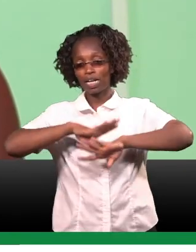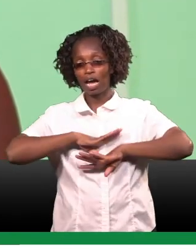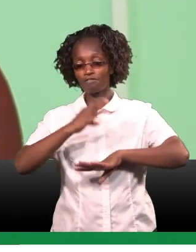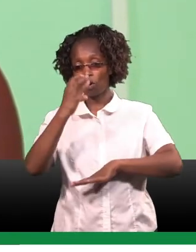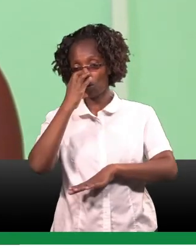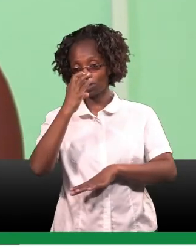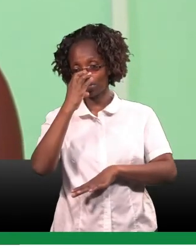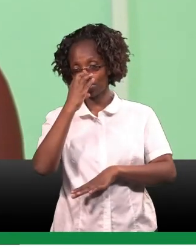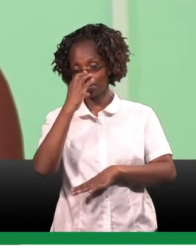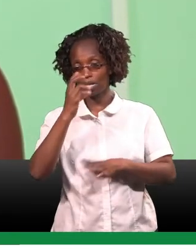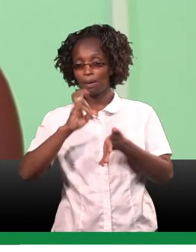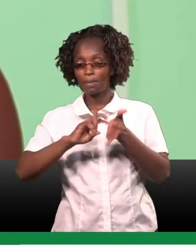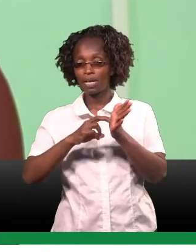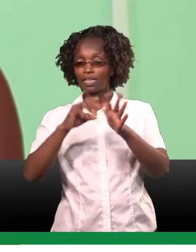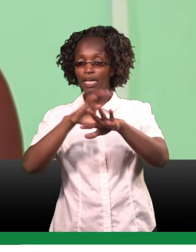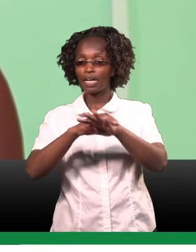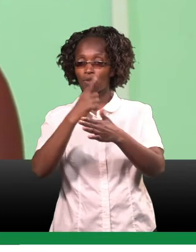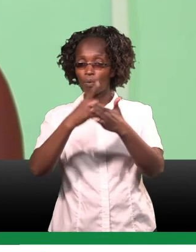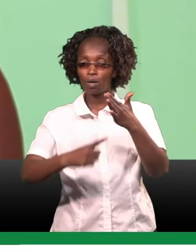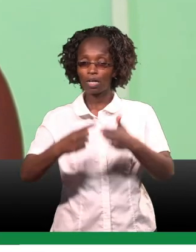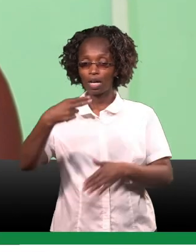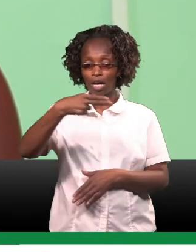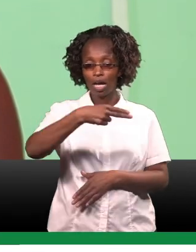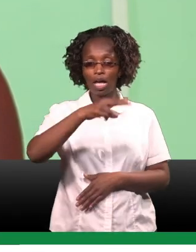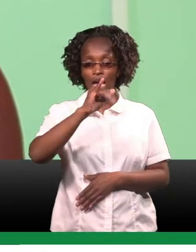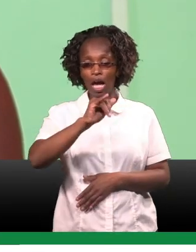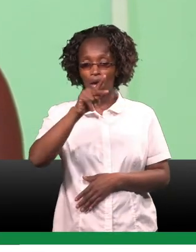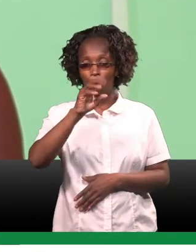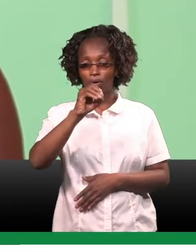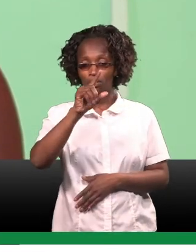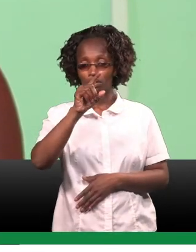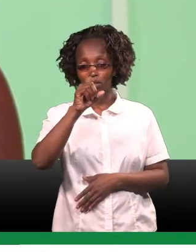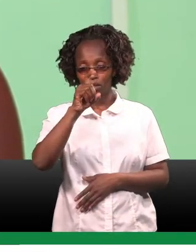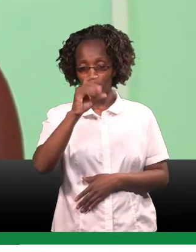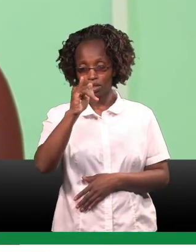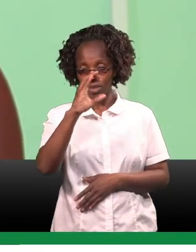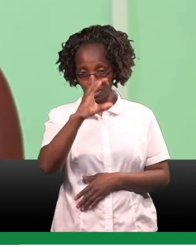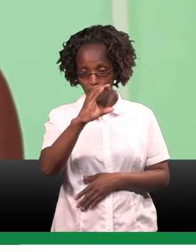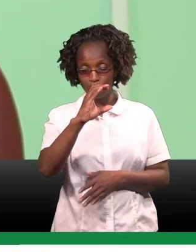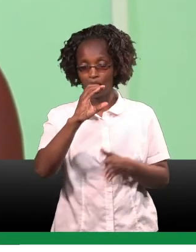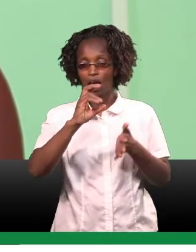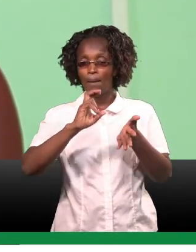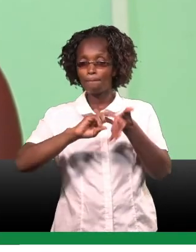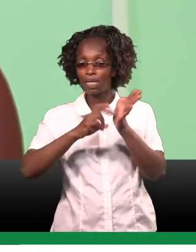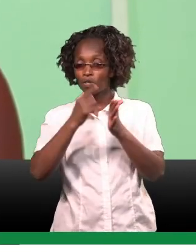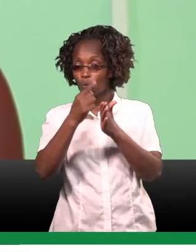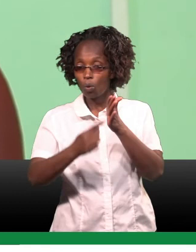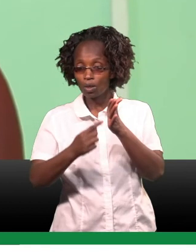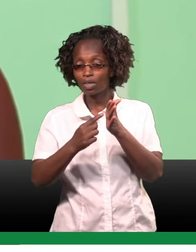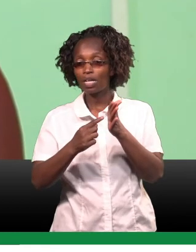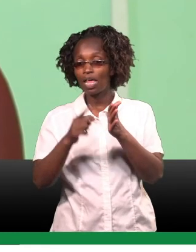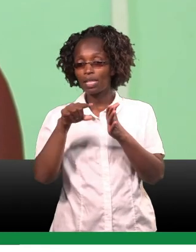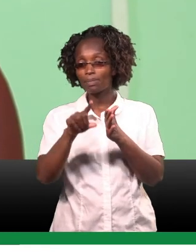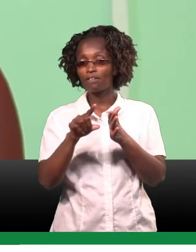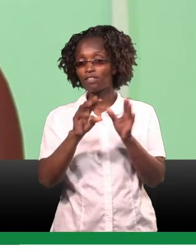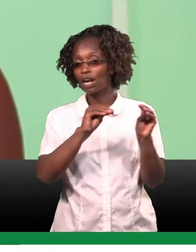get hypoxic, or the amount of oxygen in their blood goes extremely low. That puts them at a very high risk of